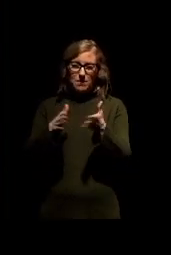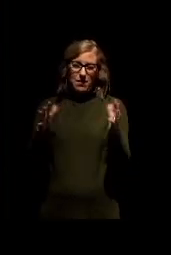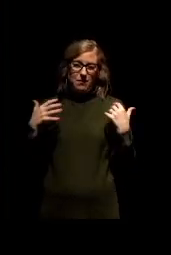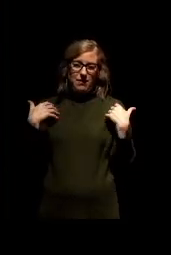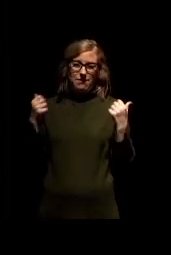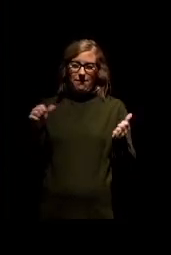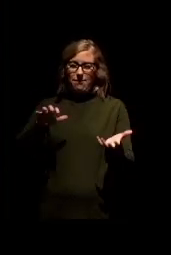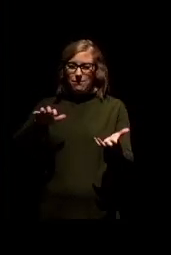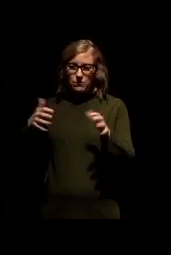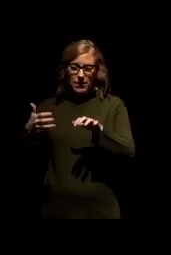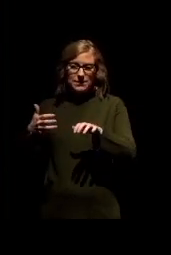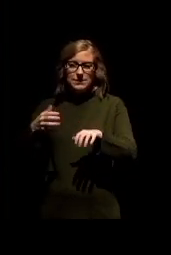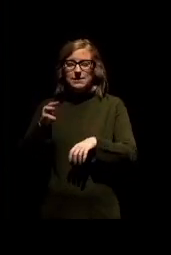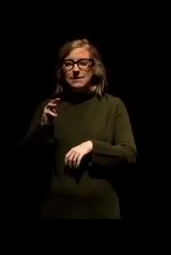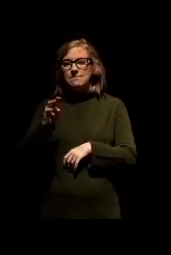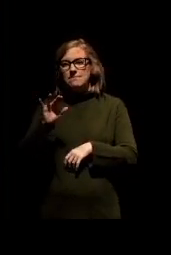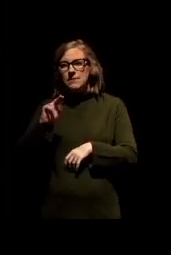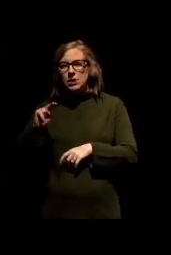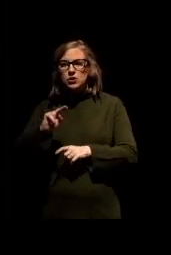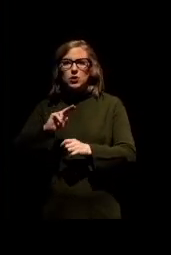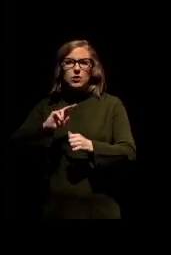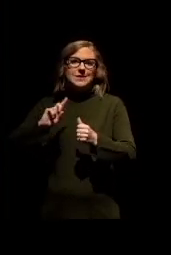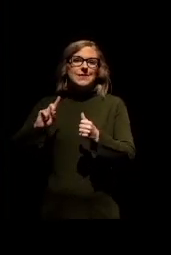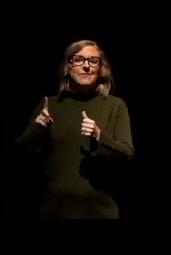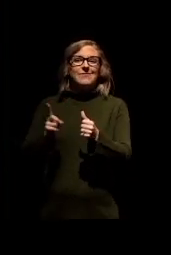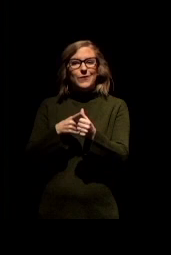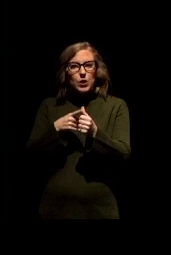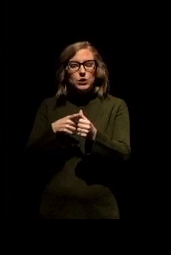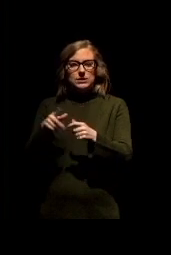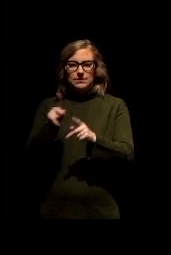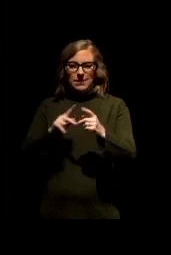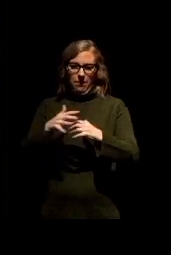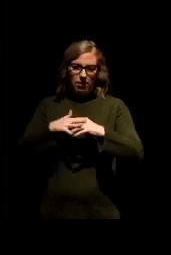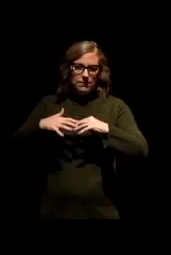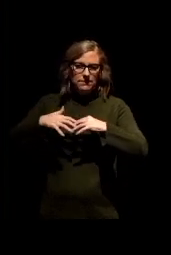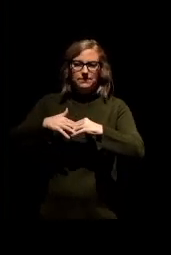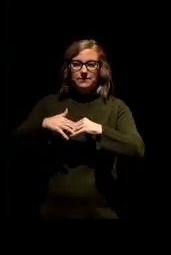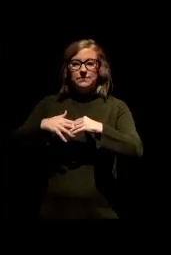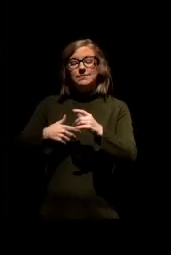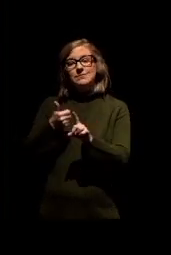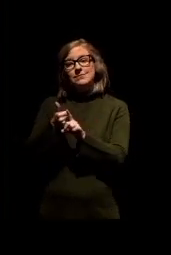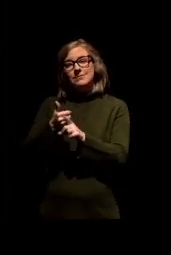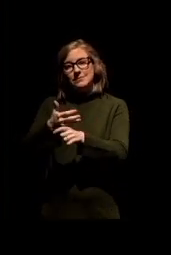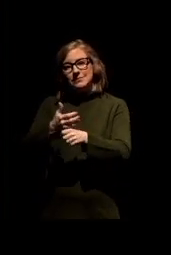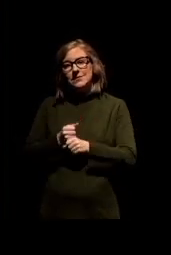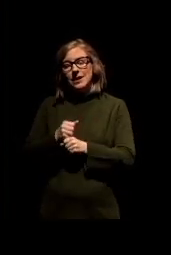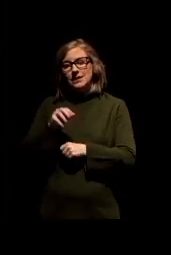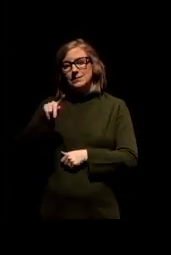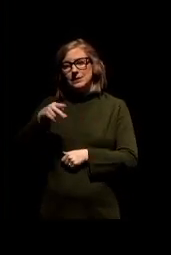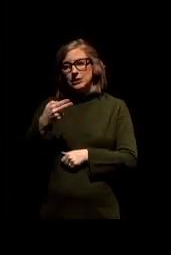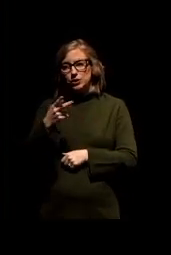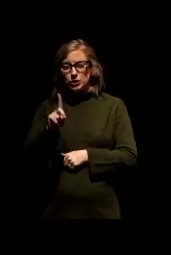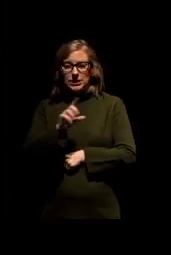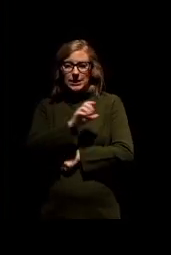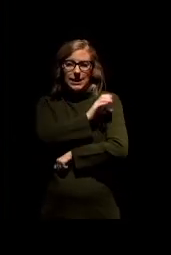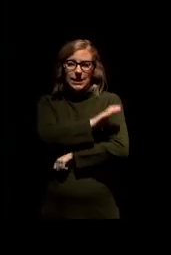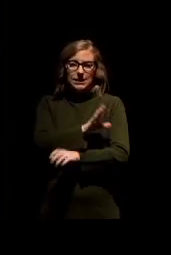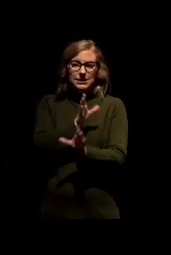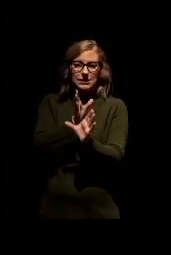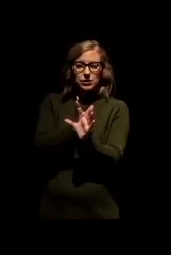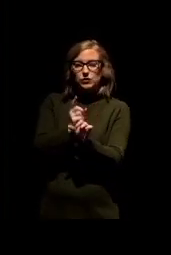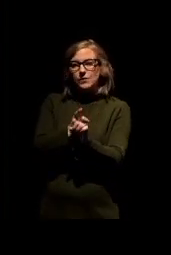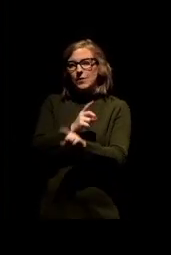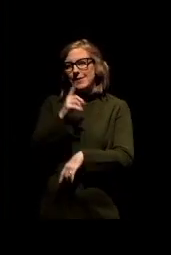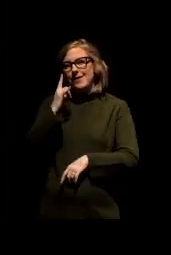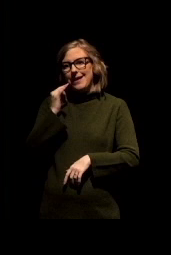in Minnesota's First Peoples. Dr. Stately received his PhD in clinical psychology from the California School